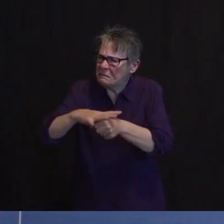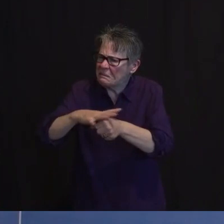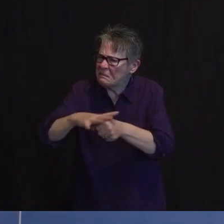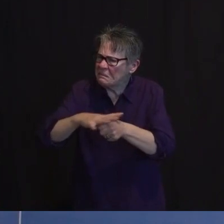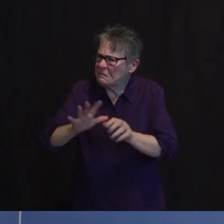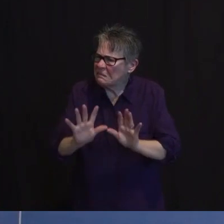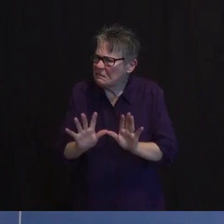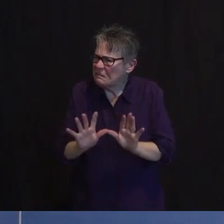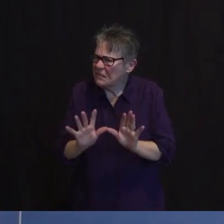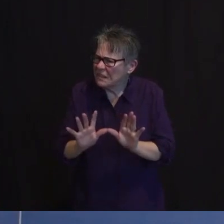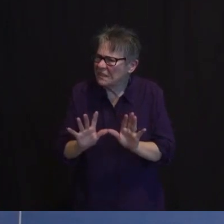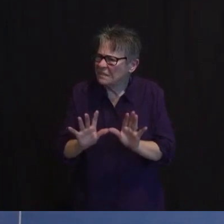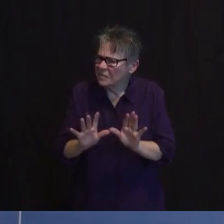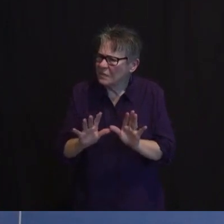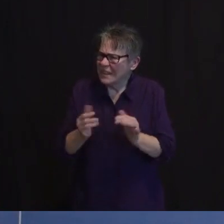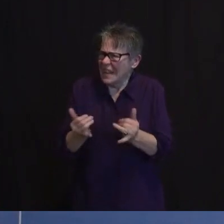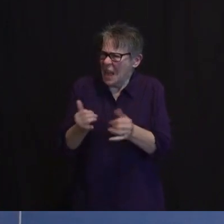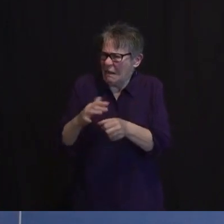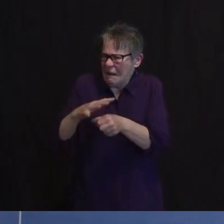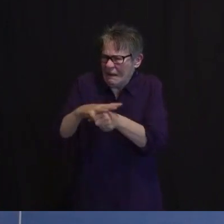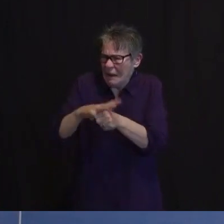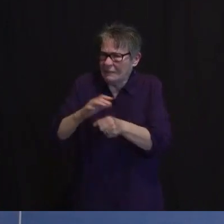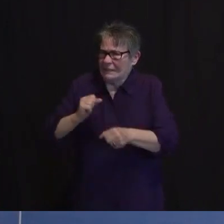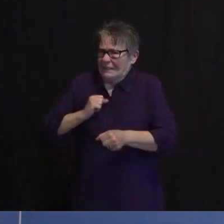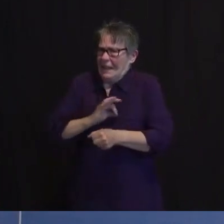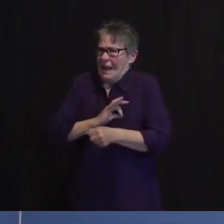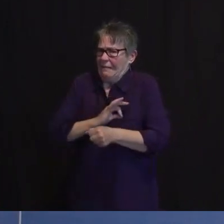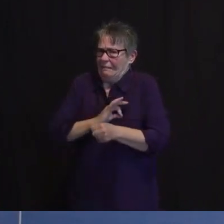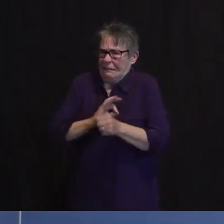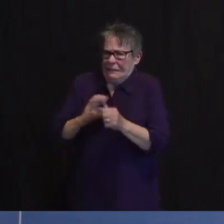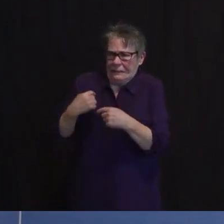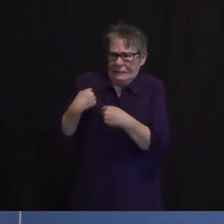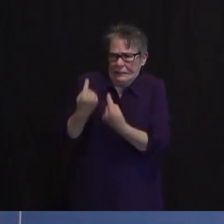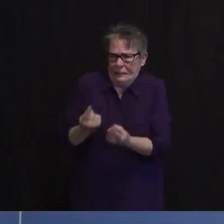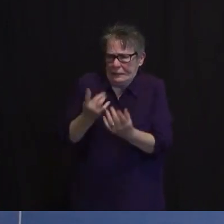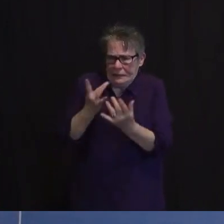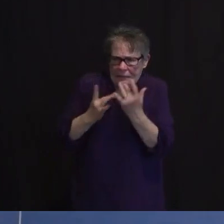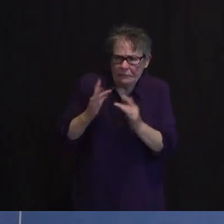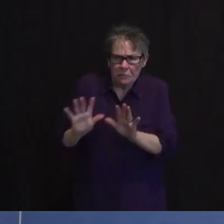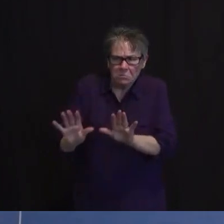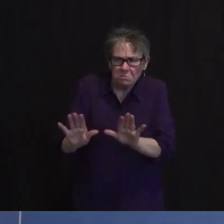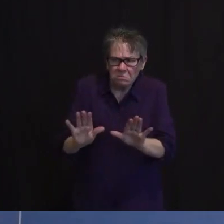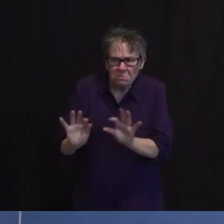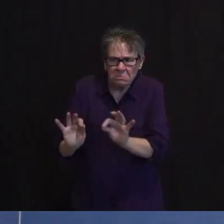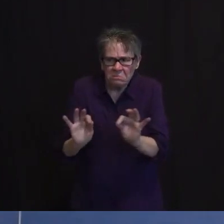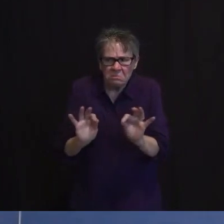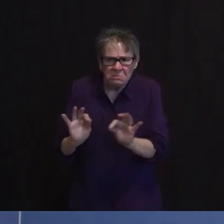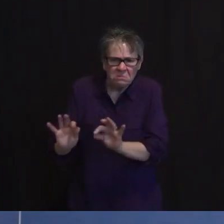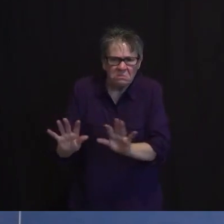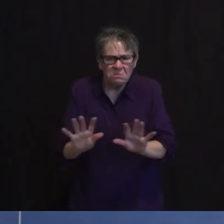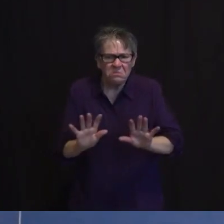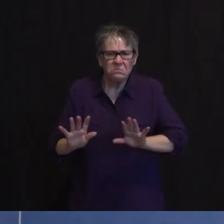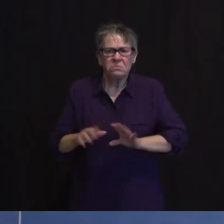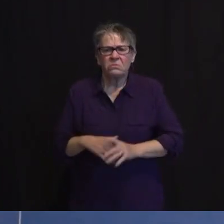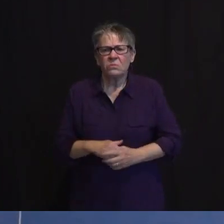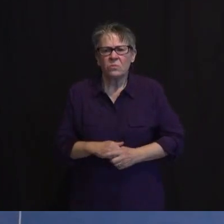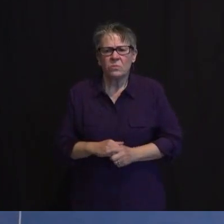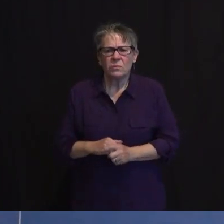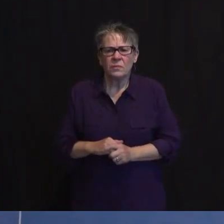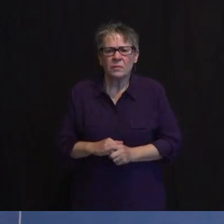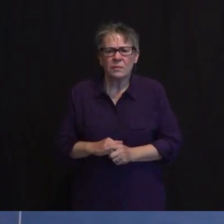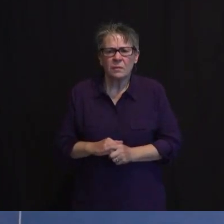individuals. The field medical station at the Meadowlands this morning is reporting 37 individuals, and by the end